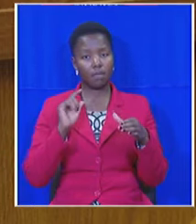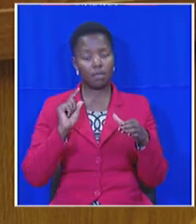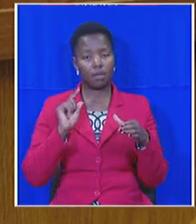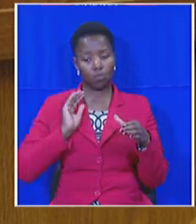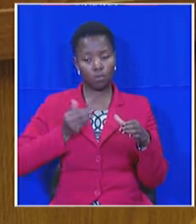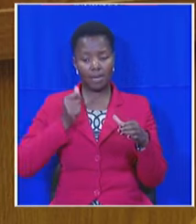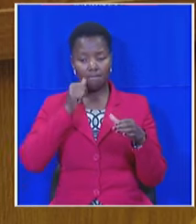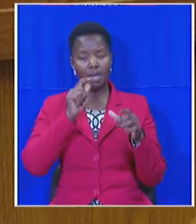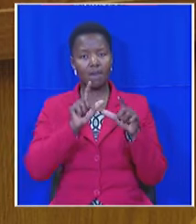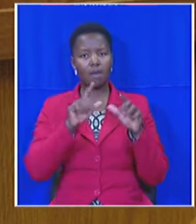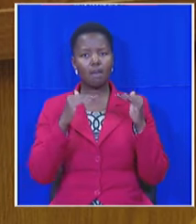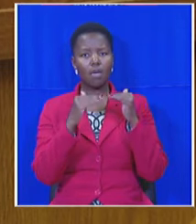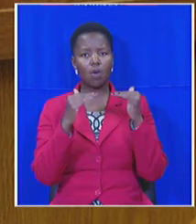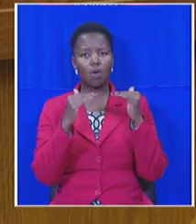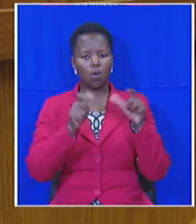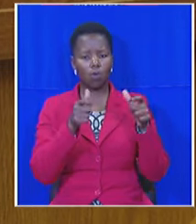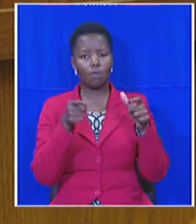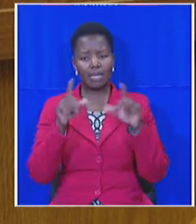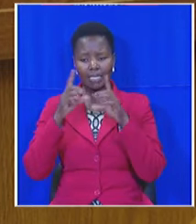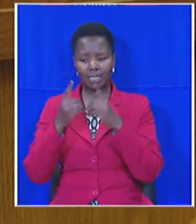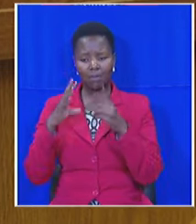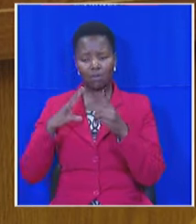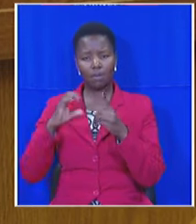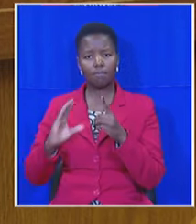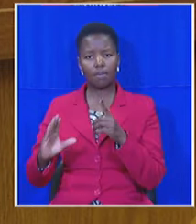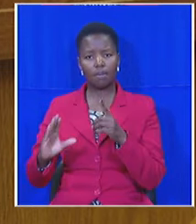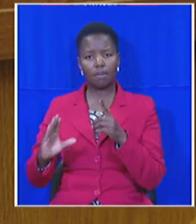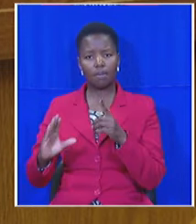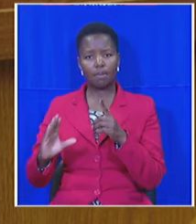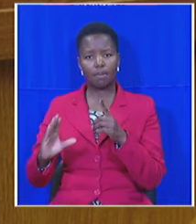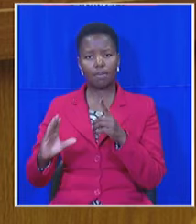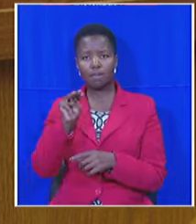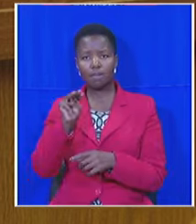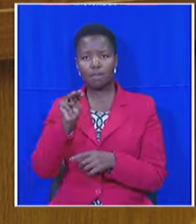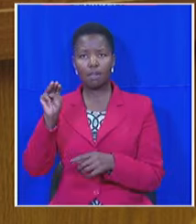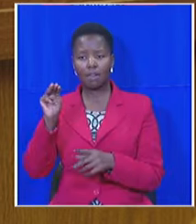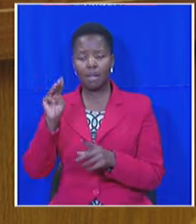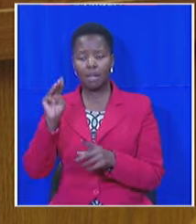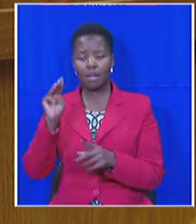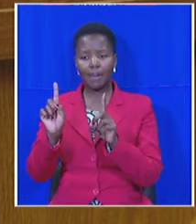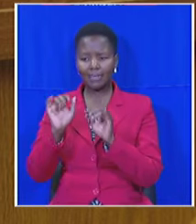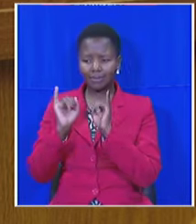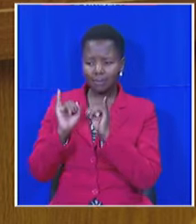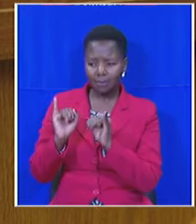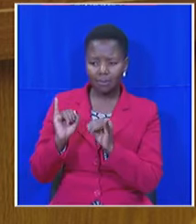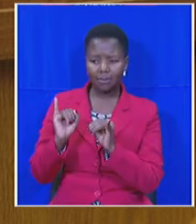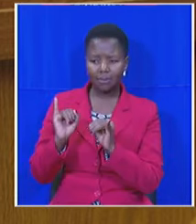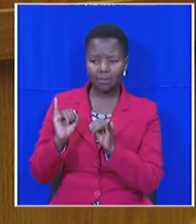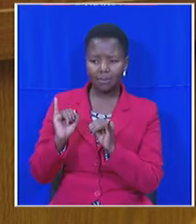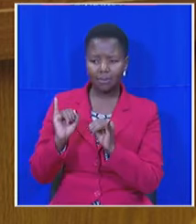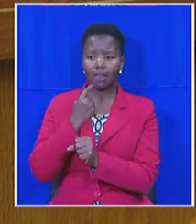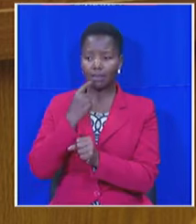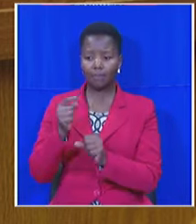small operating budget of 127 million. Unfortunately and misguidedly, 70% of